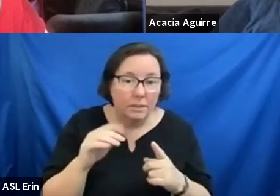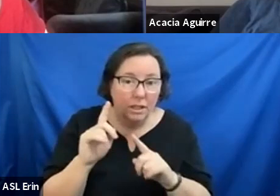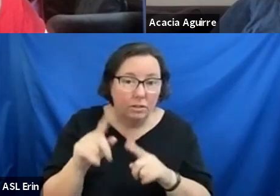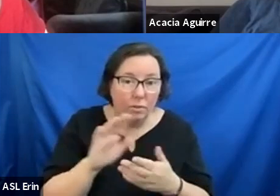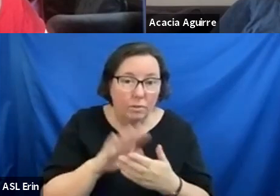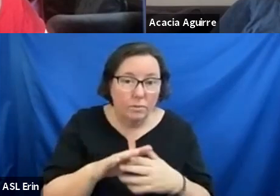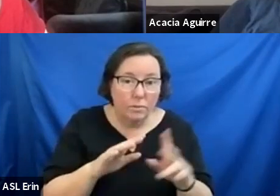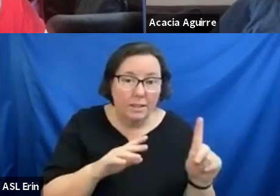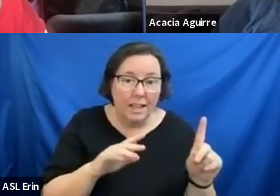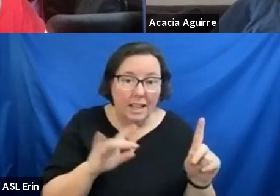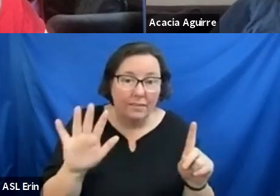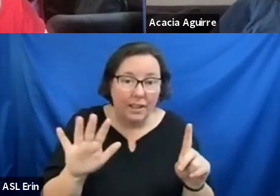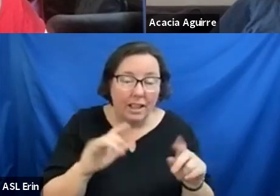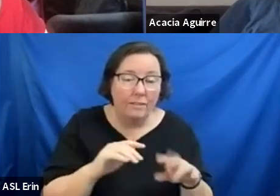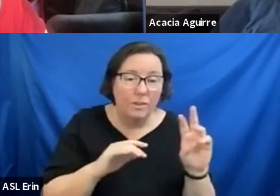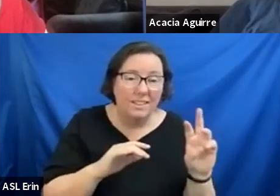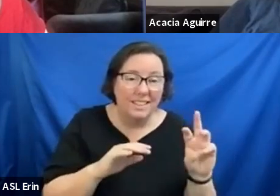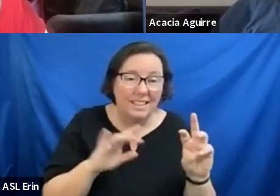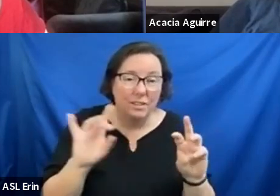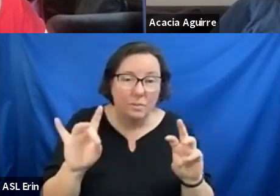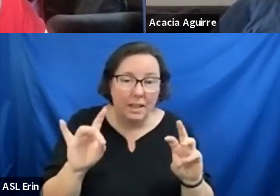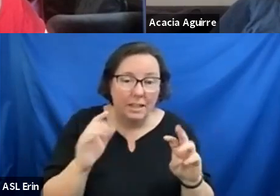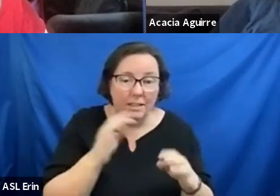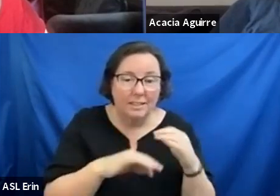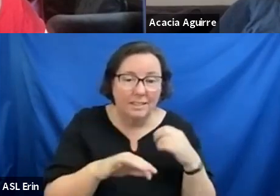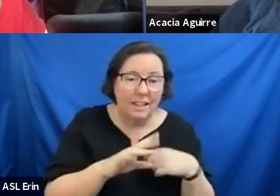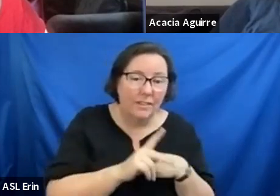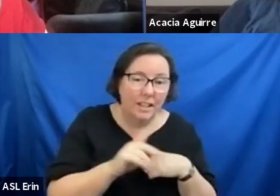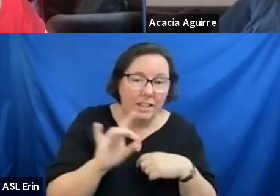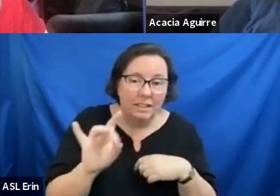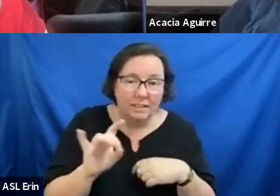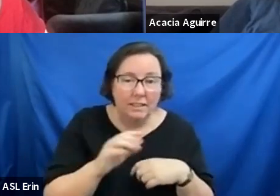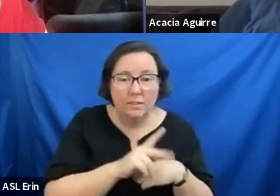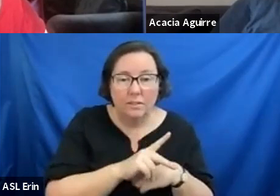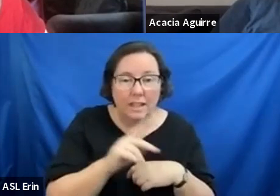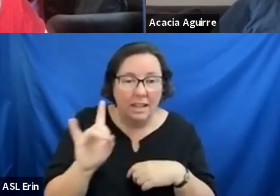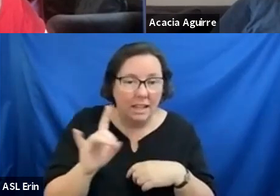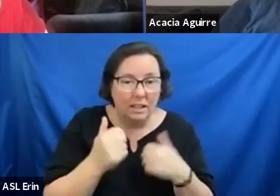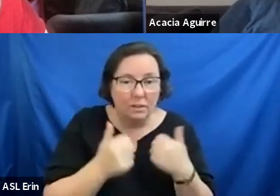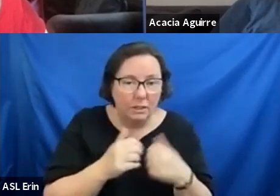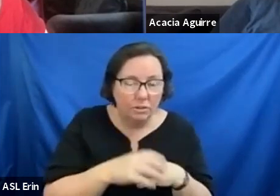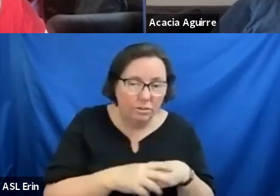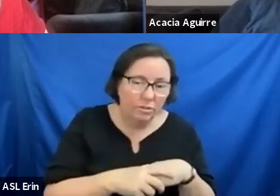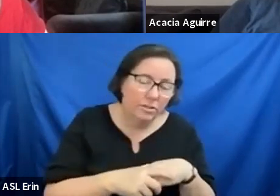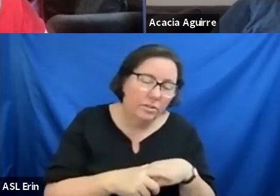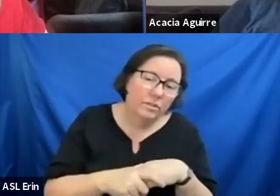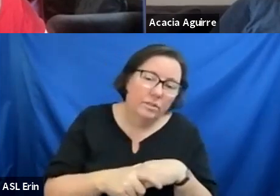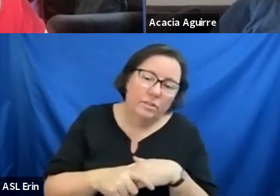a school that's a 6 to 8 versus a K to 6 versus a K to 8.